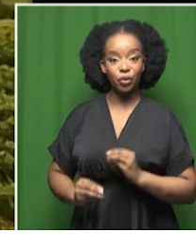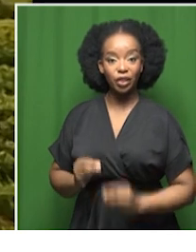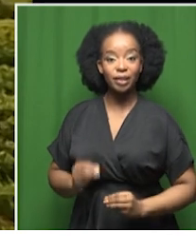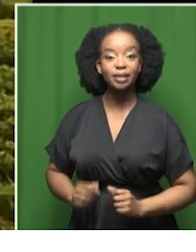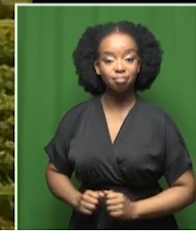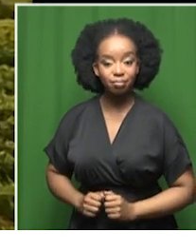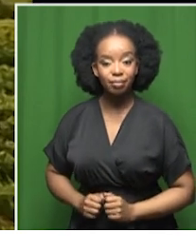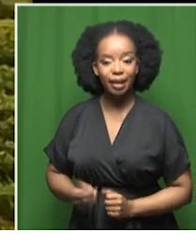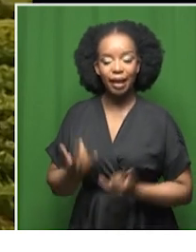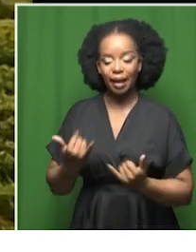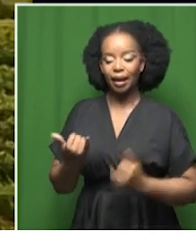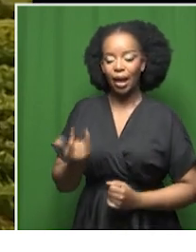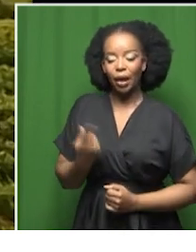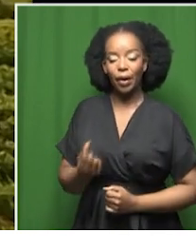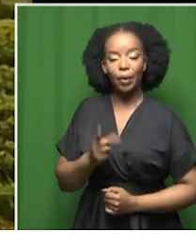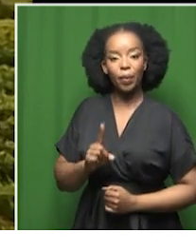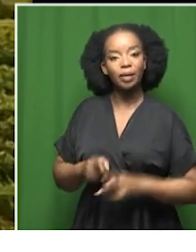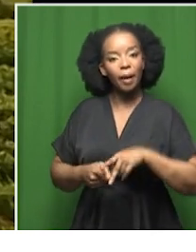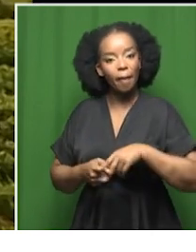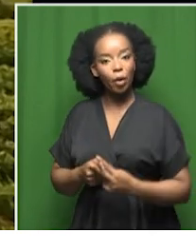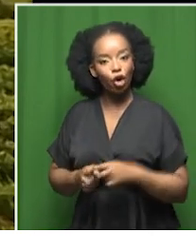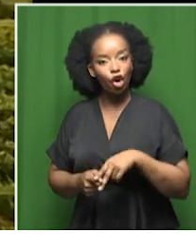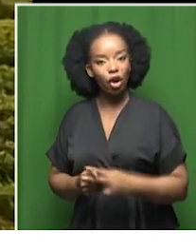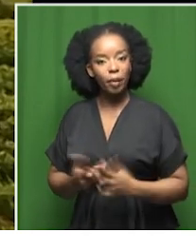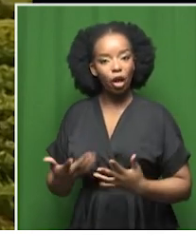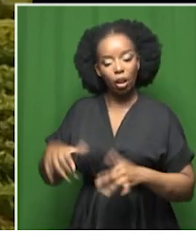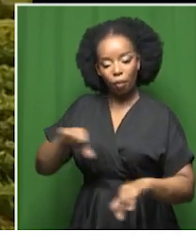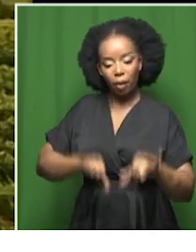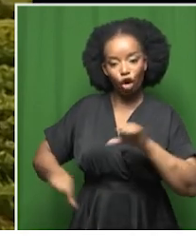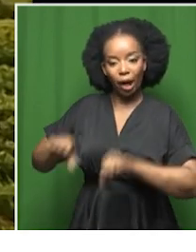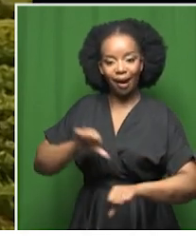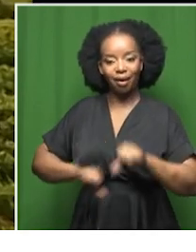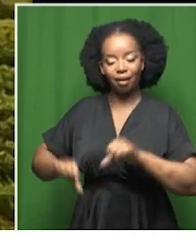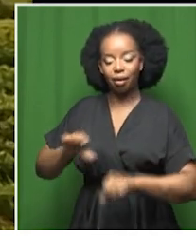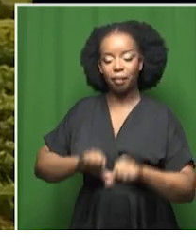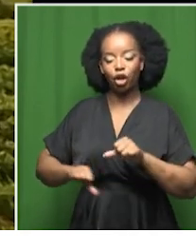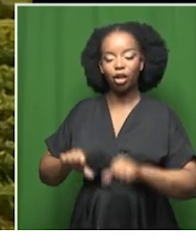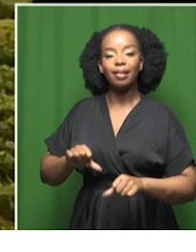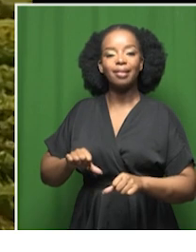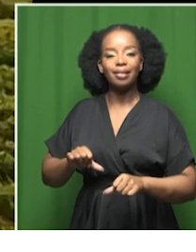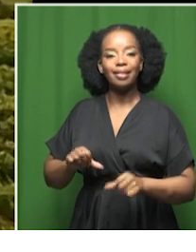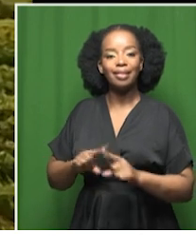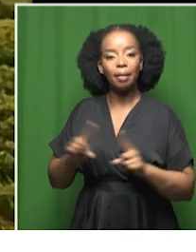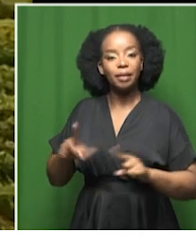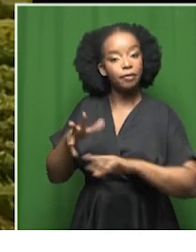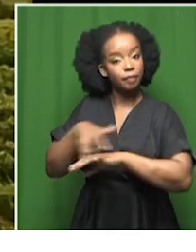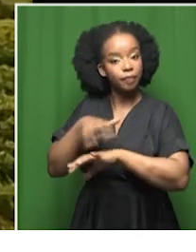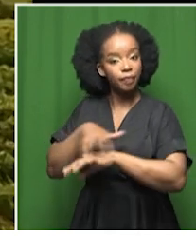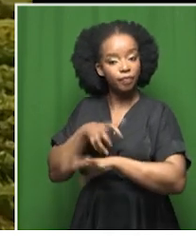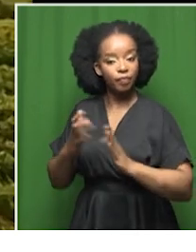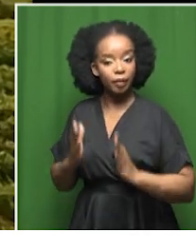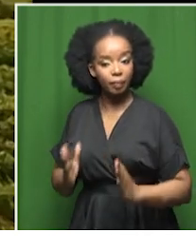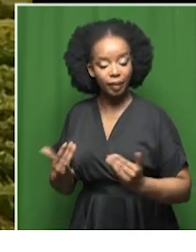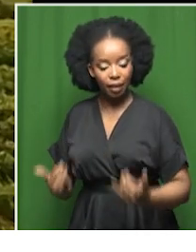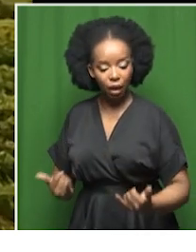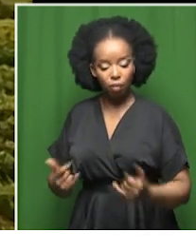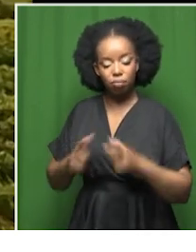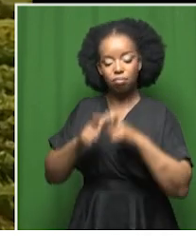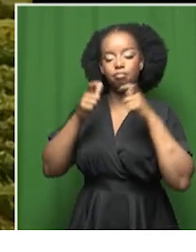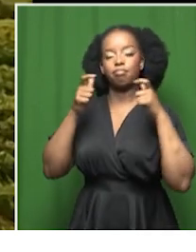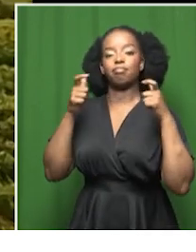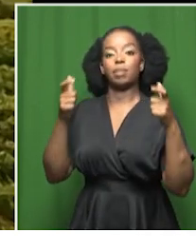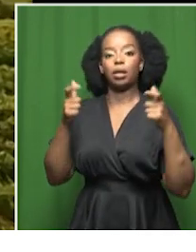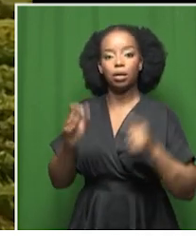or certain chemical products, especially chemical fertilizers. On farm specifically, you know, where the biggest challenges are currently faces